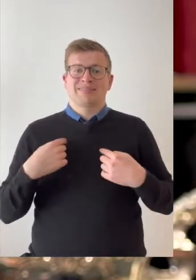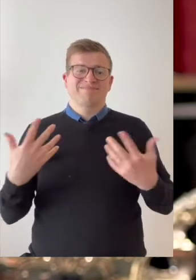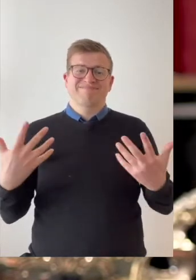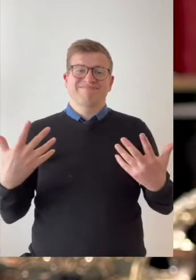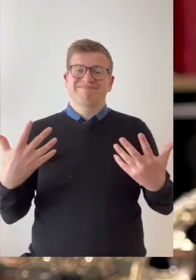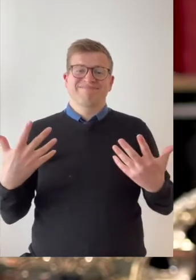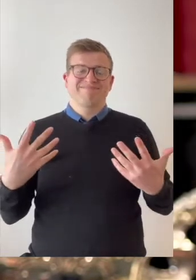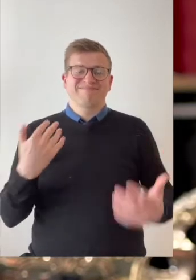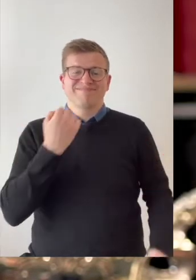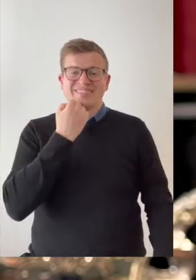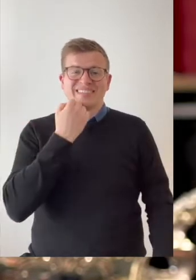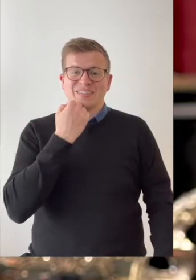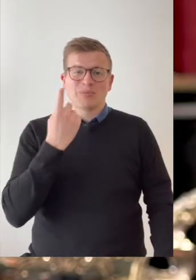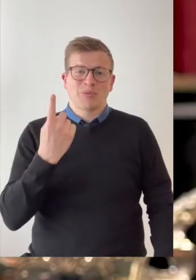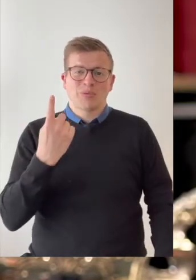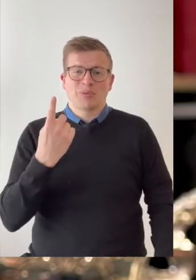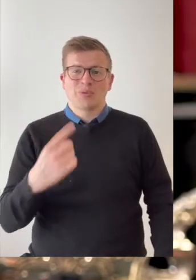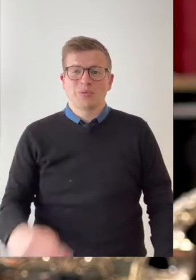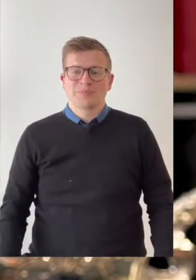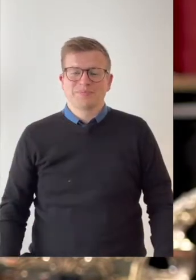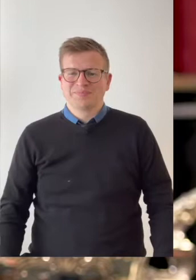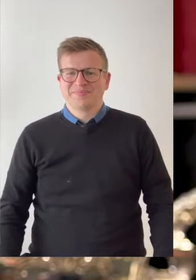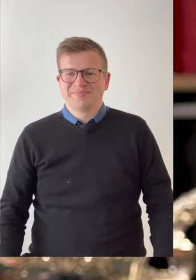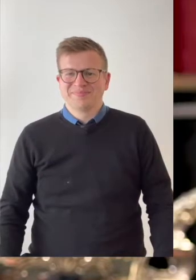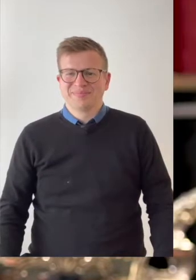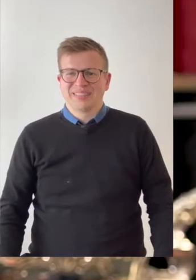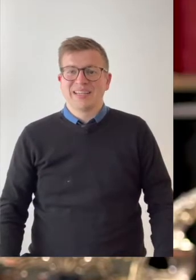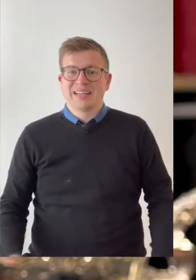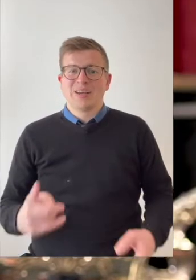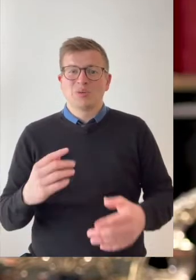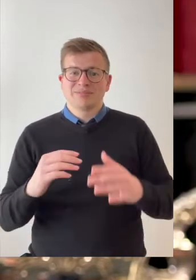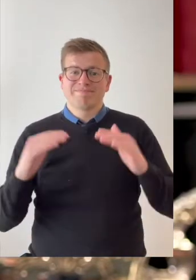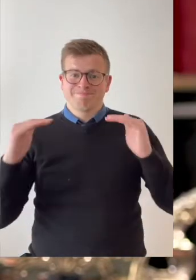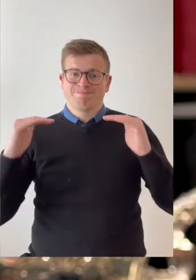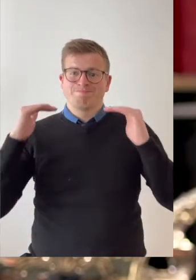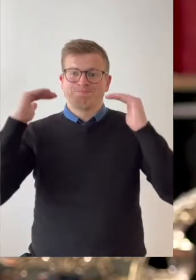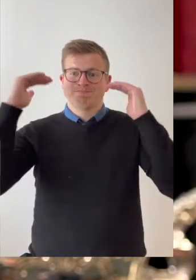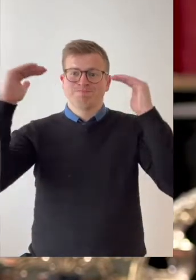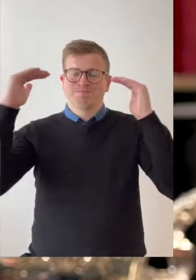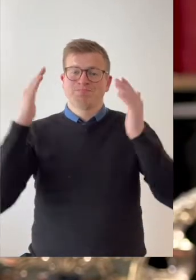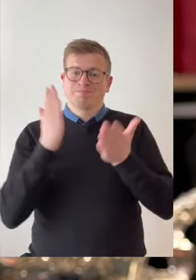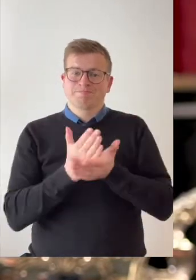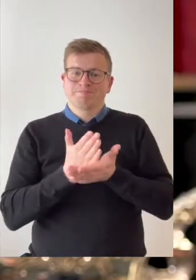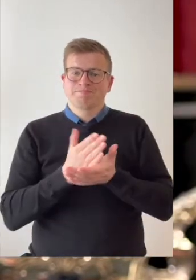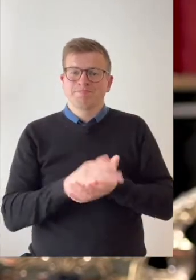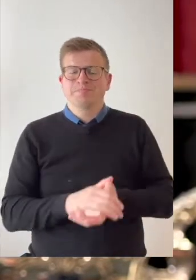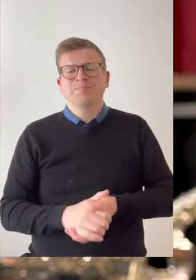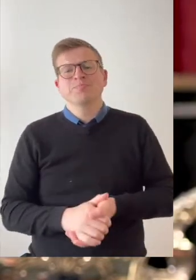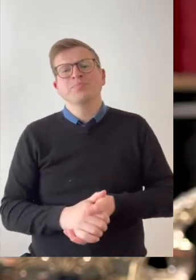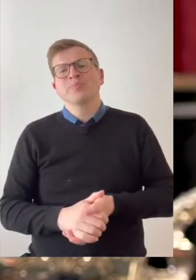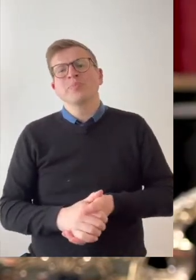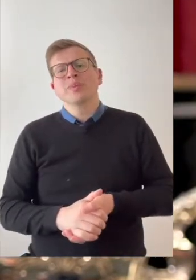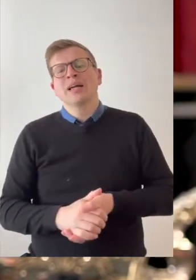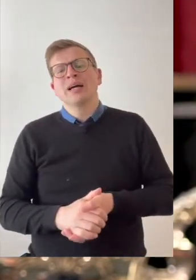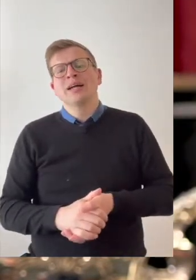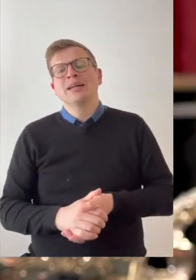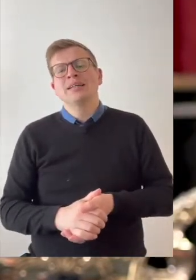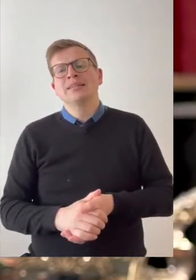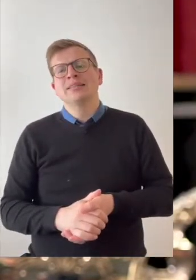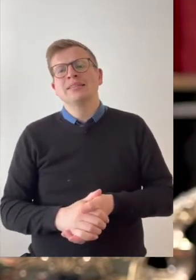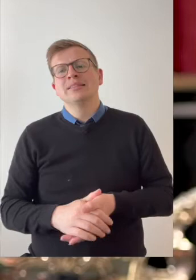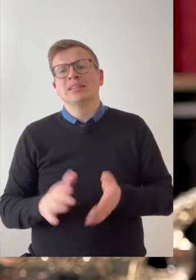me, el numero uno. It was the tops. It really was.